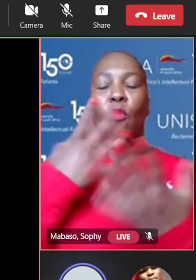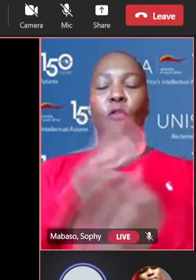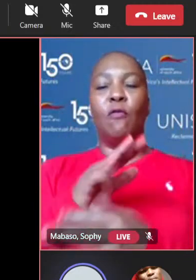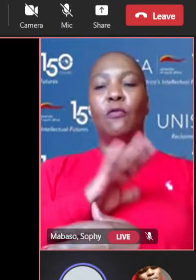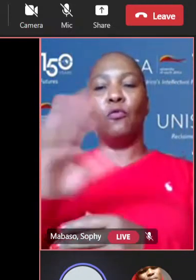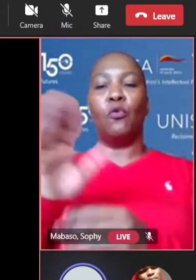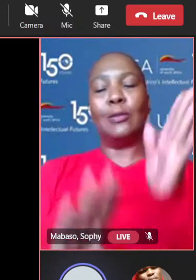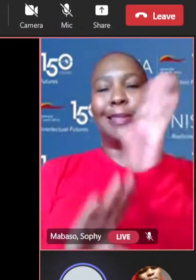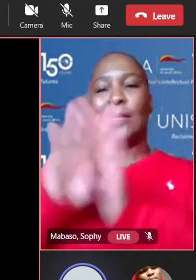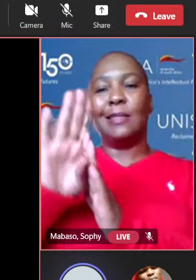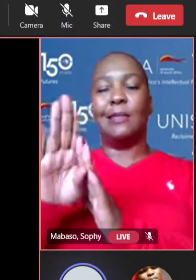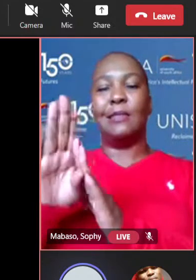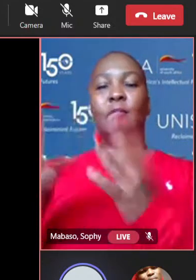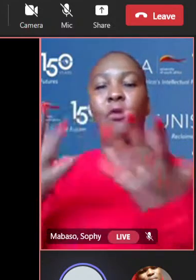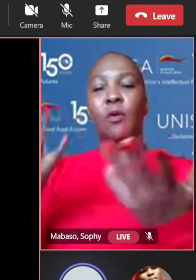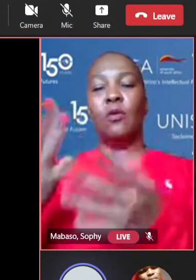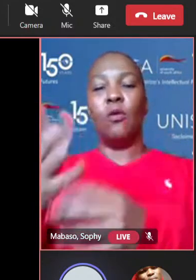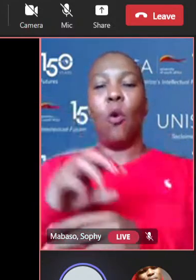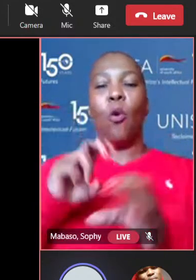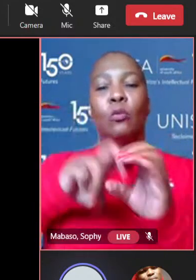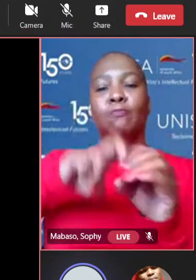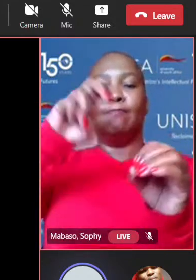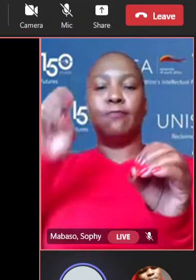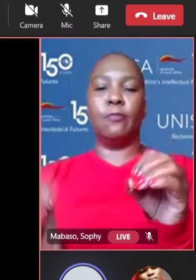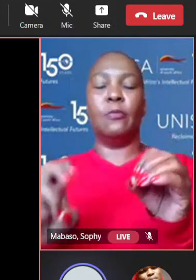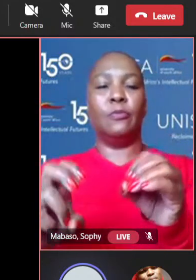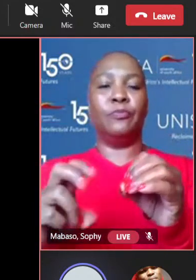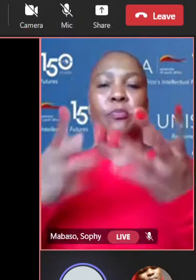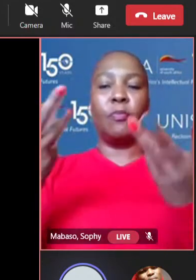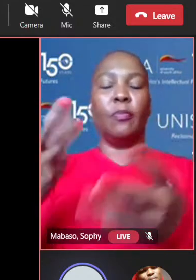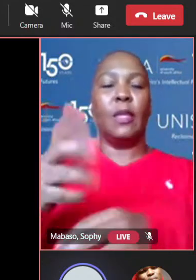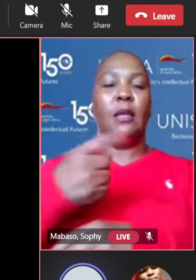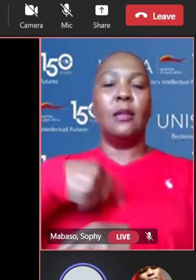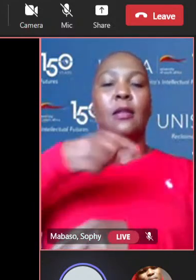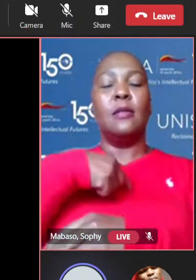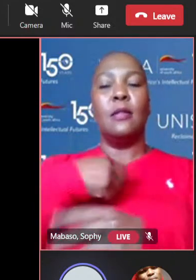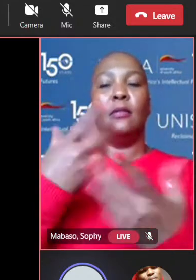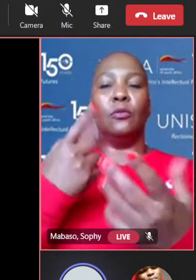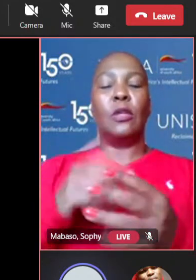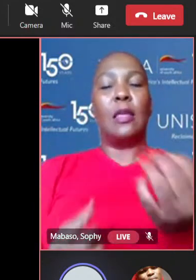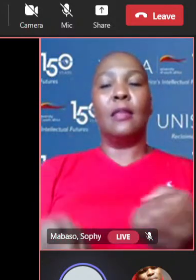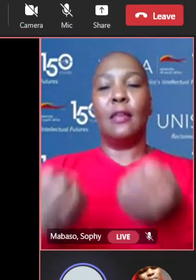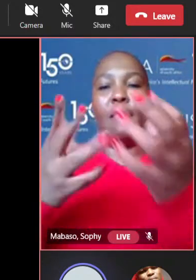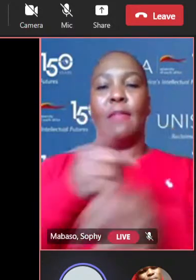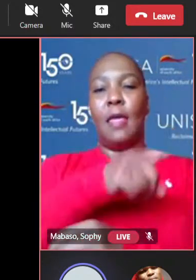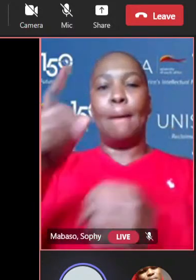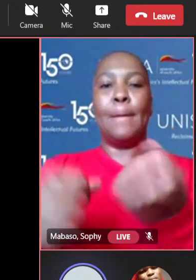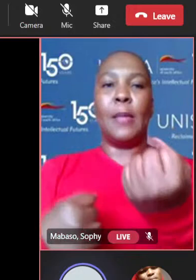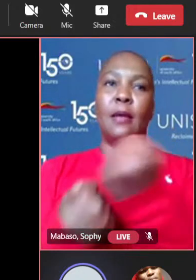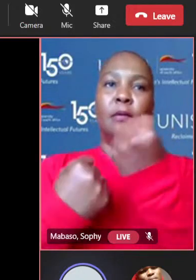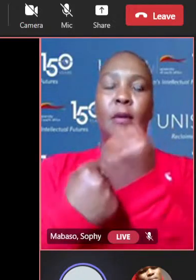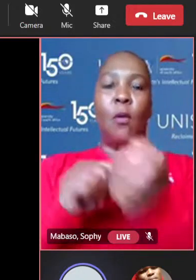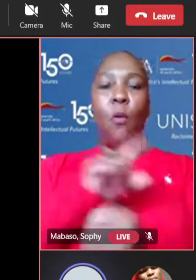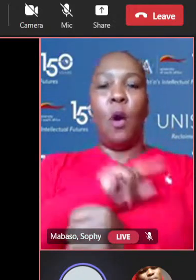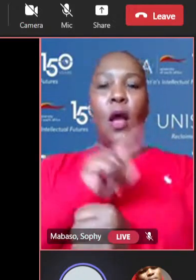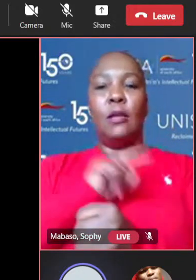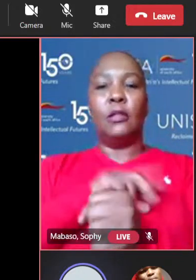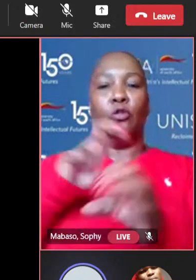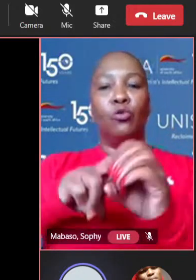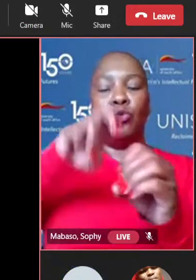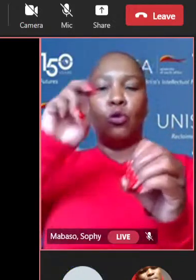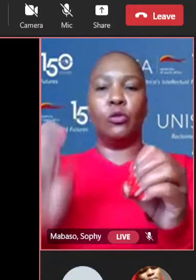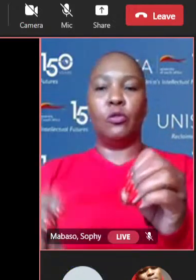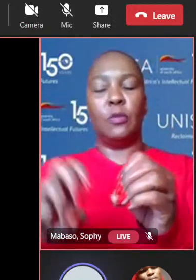succeeding, of dropping out. Then we give them the support so that they do not drop out, they do not